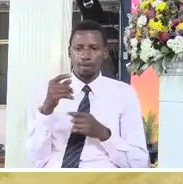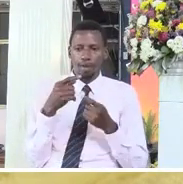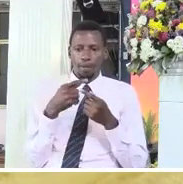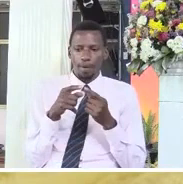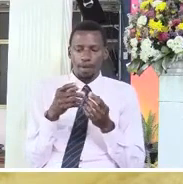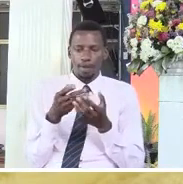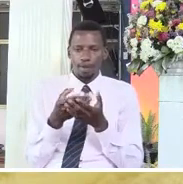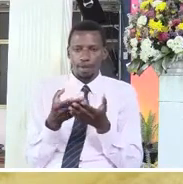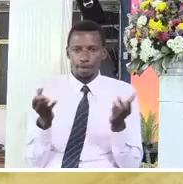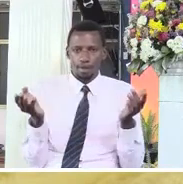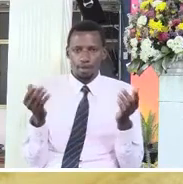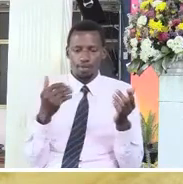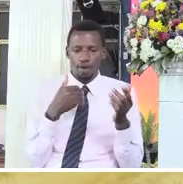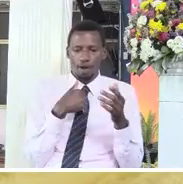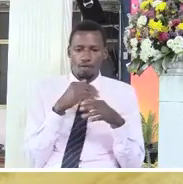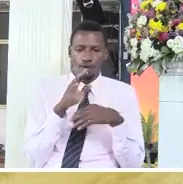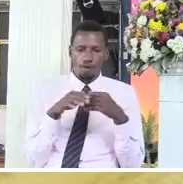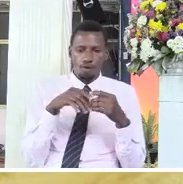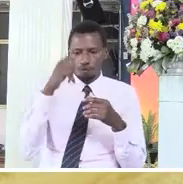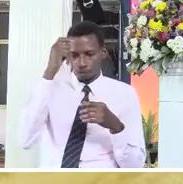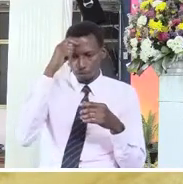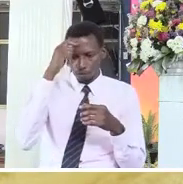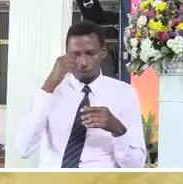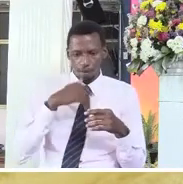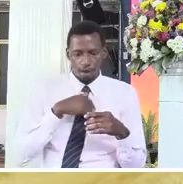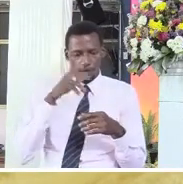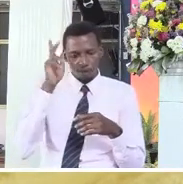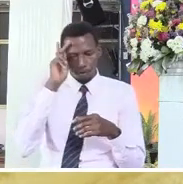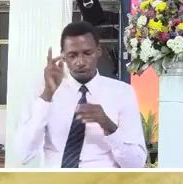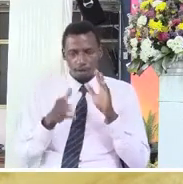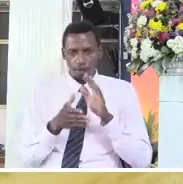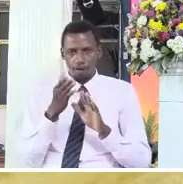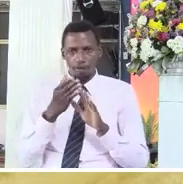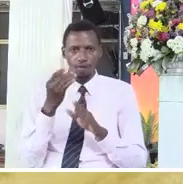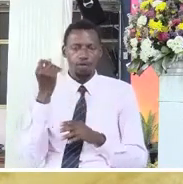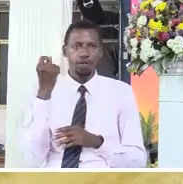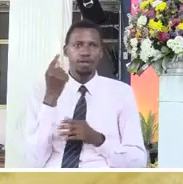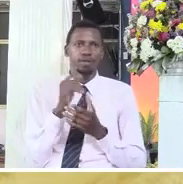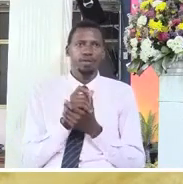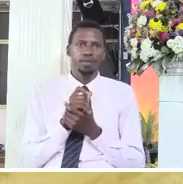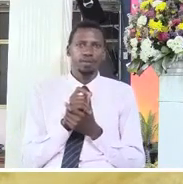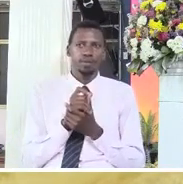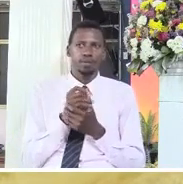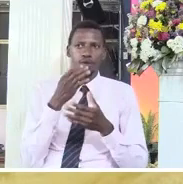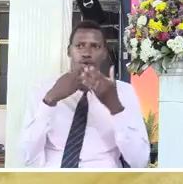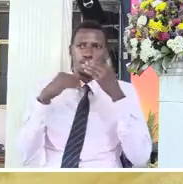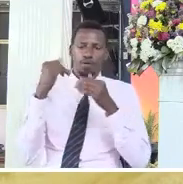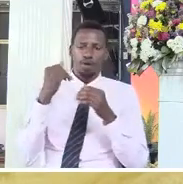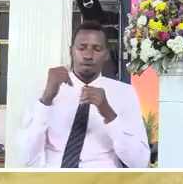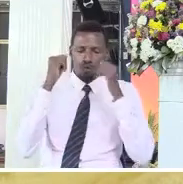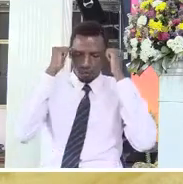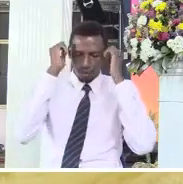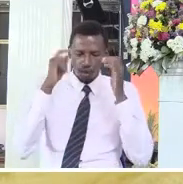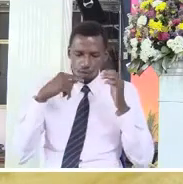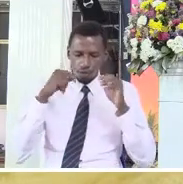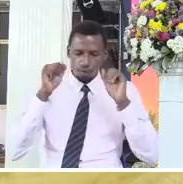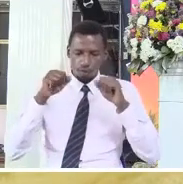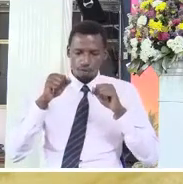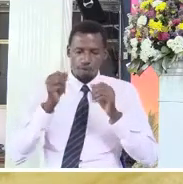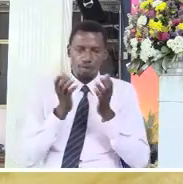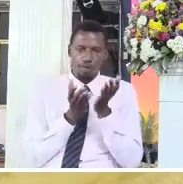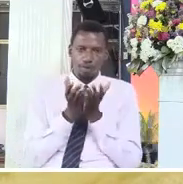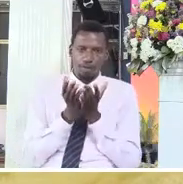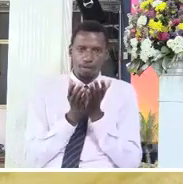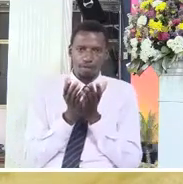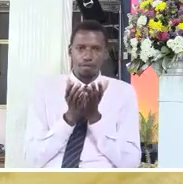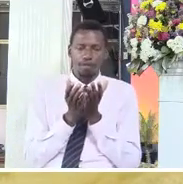wisdom, possessing knowledge and quick to understand, university students, who had ability to serve in the king's palace,